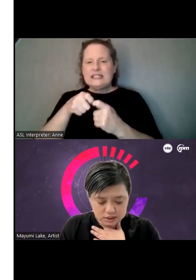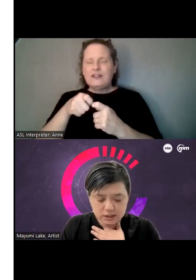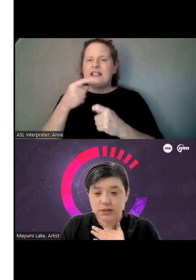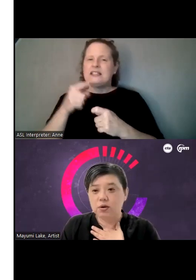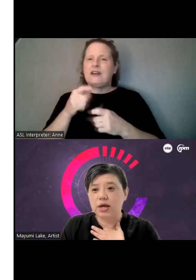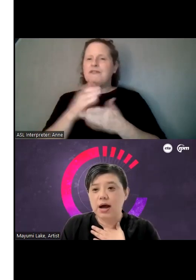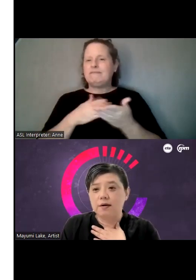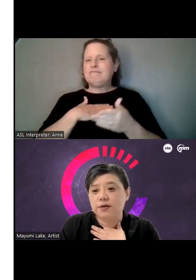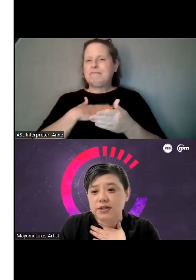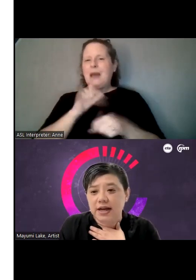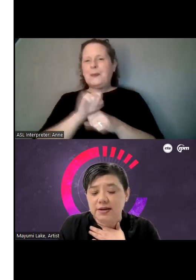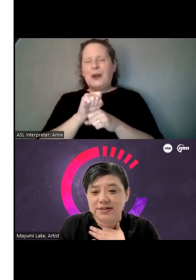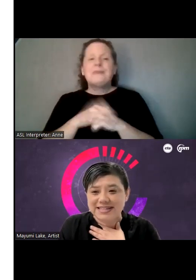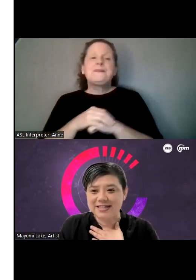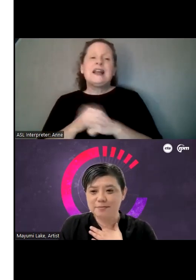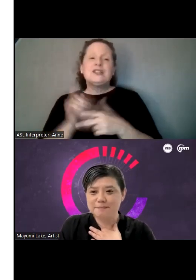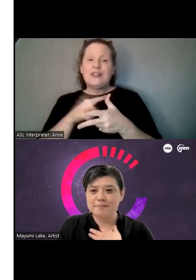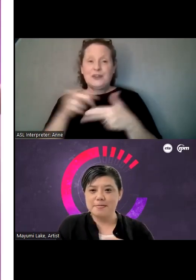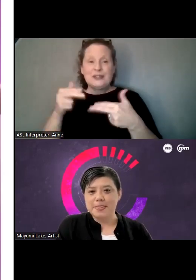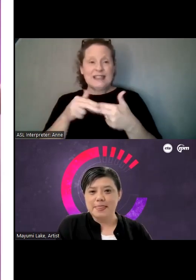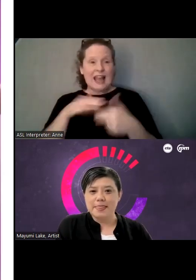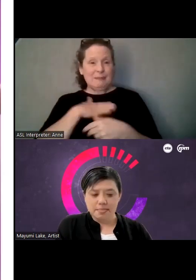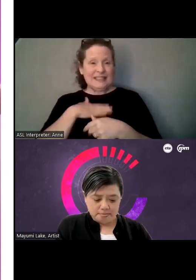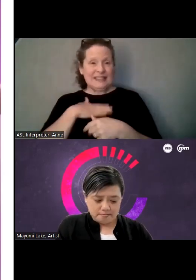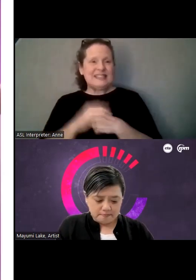work. So first slide, please.